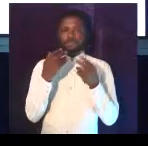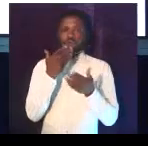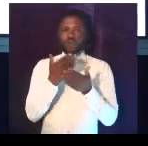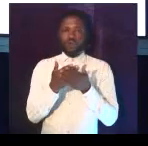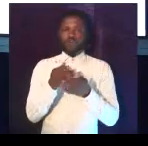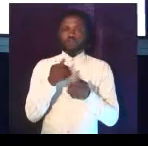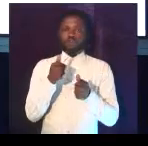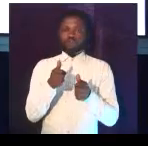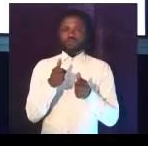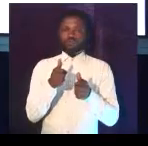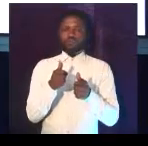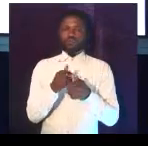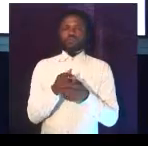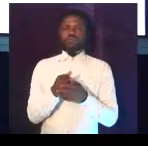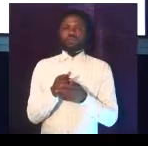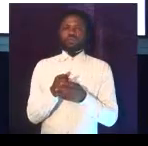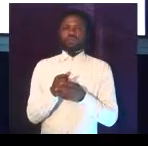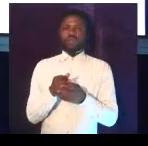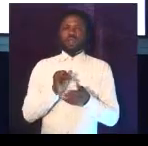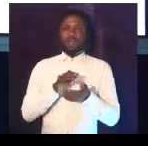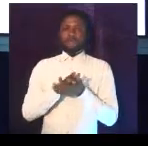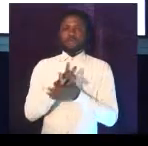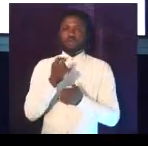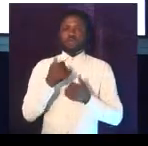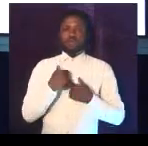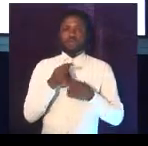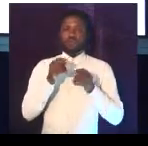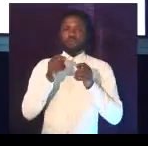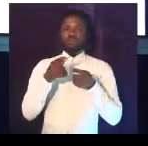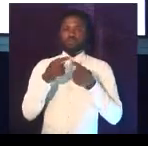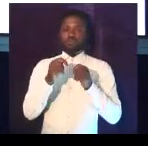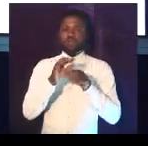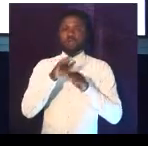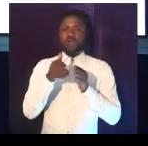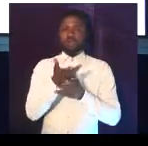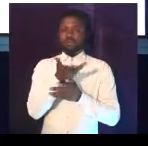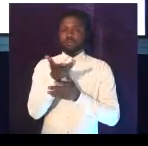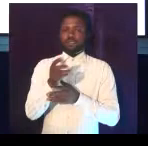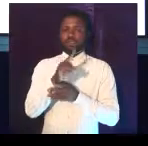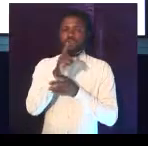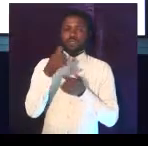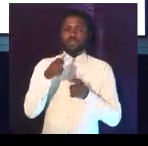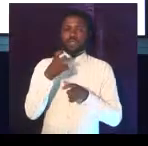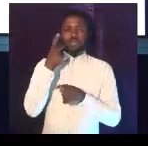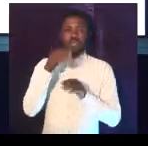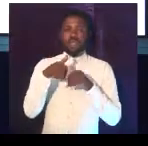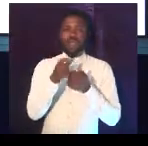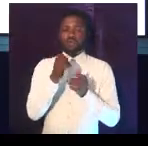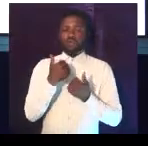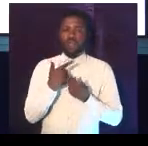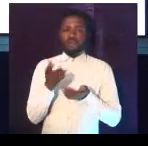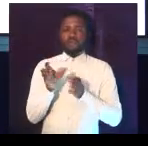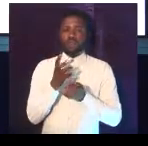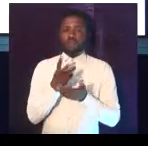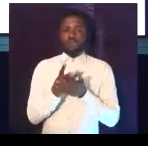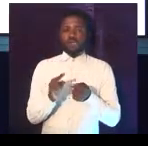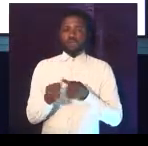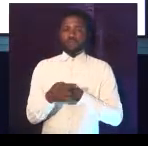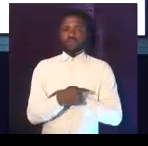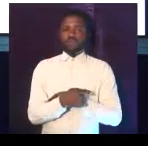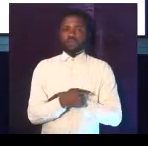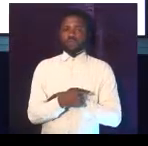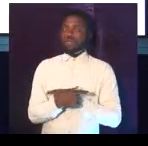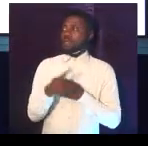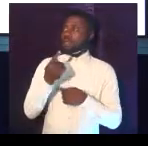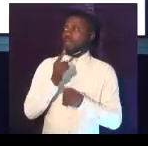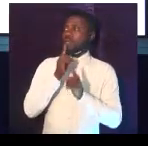Eyes on me. Good job, you. Good. I believe you have attempted all these questions. So let's see how you have